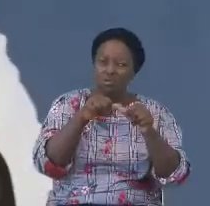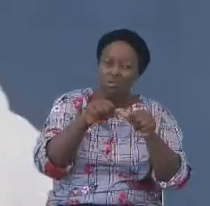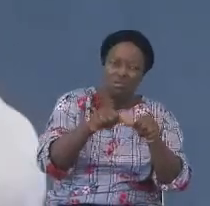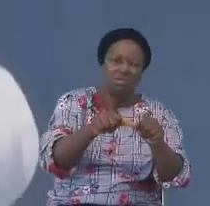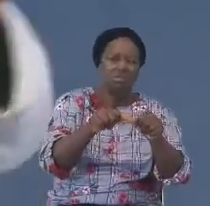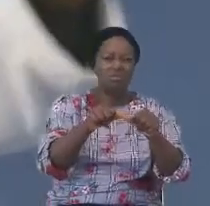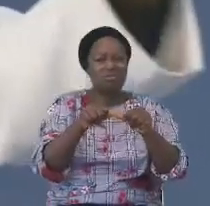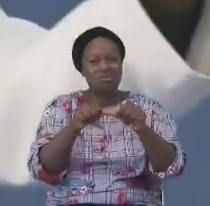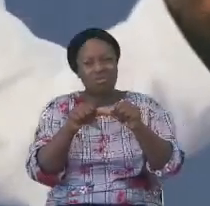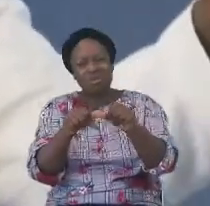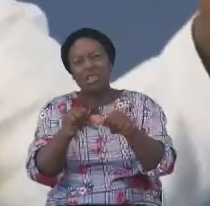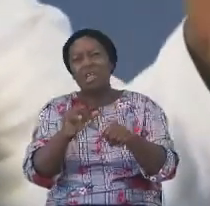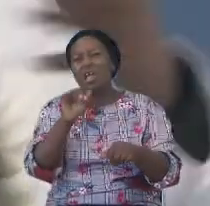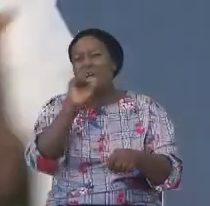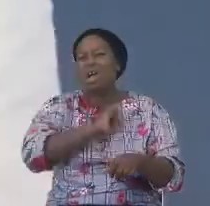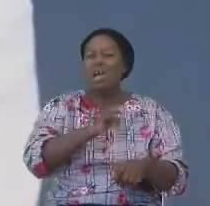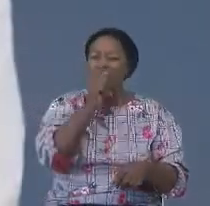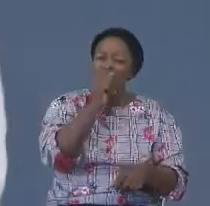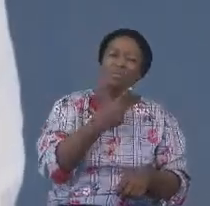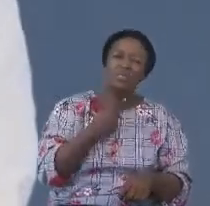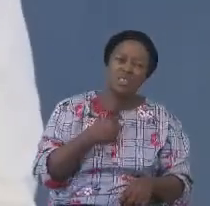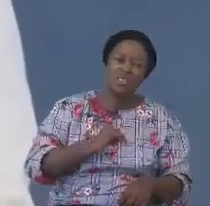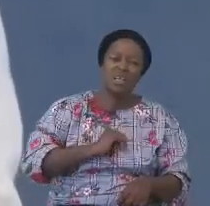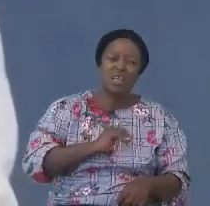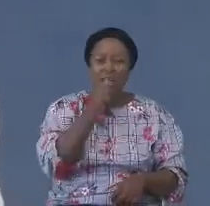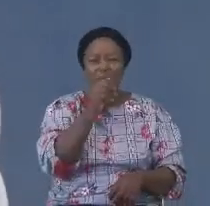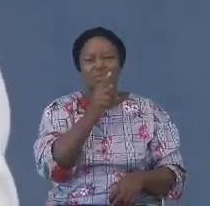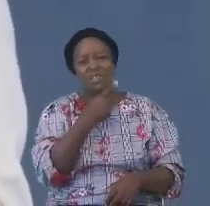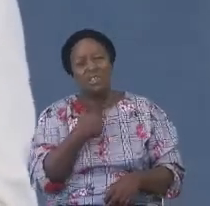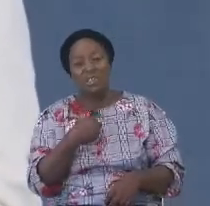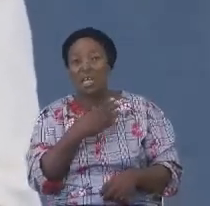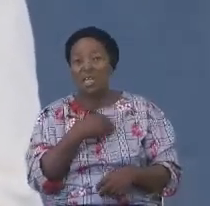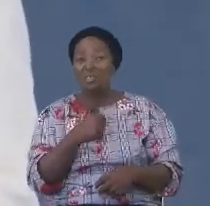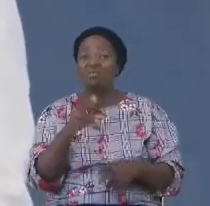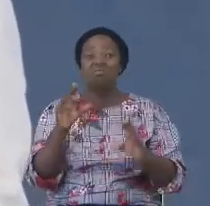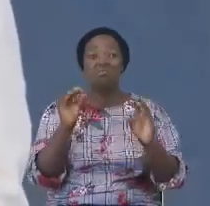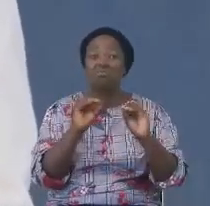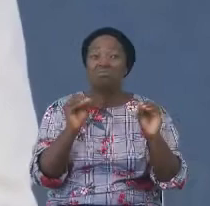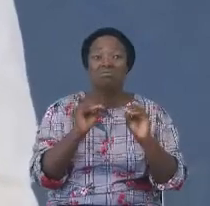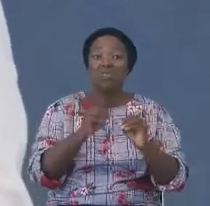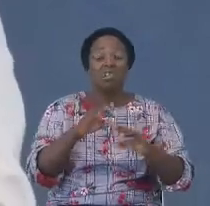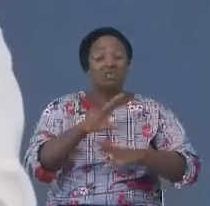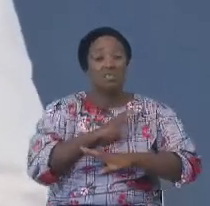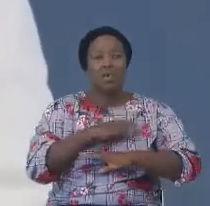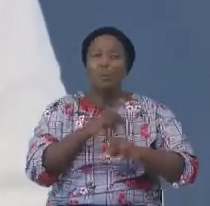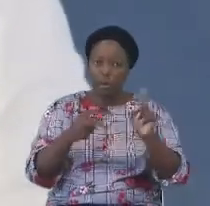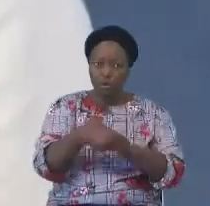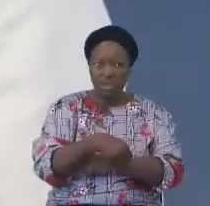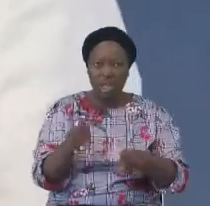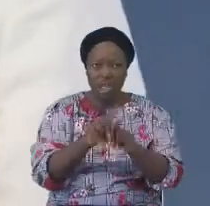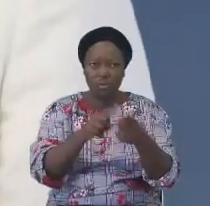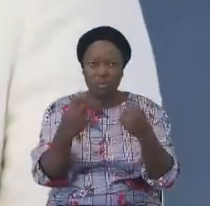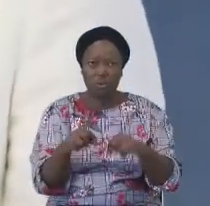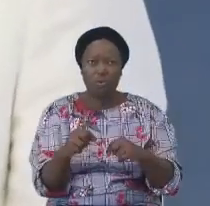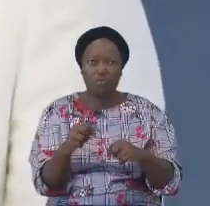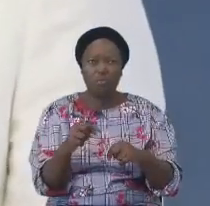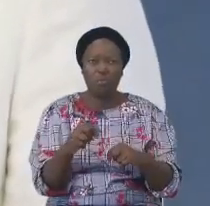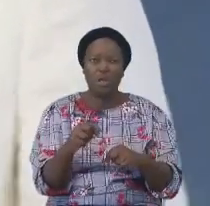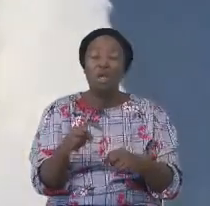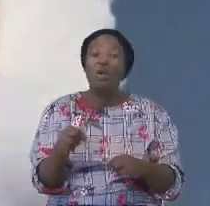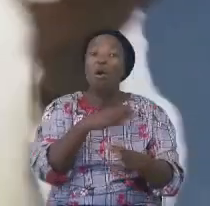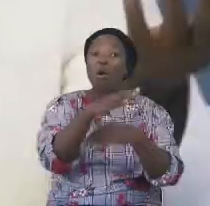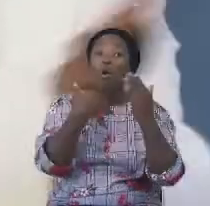them. And so that rich man kept on athirst, athirst, athirst, and there was